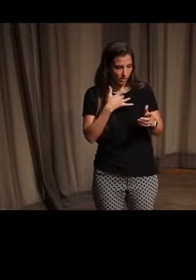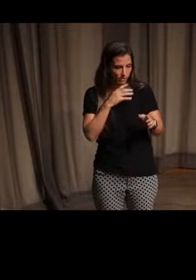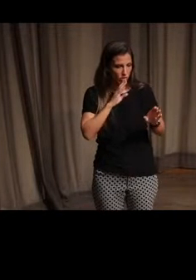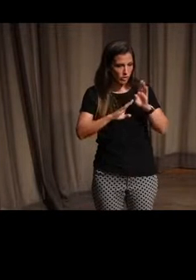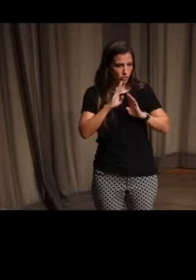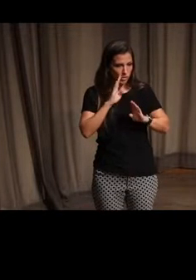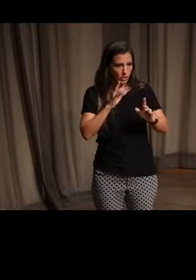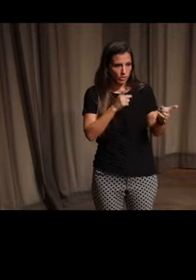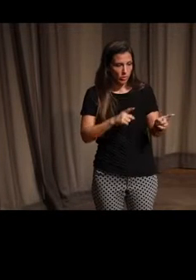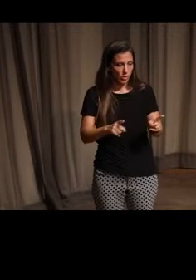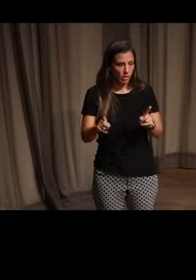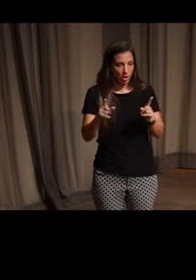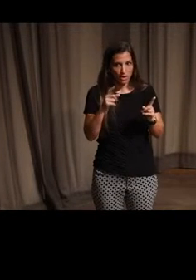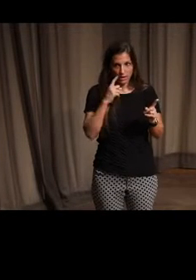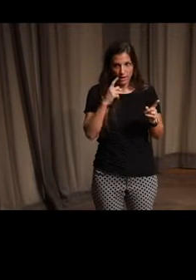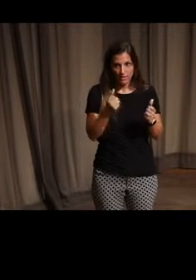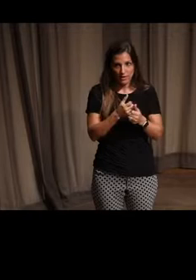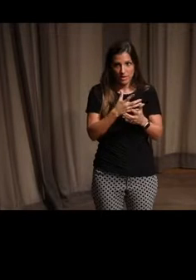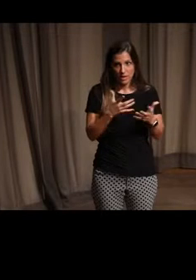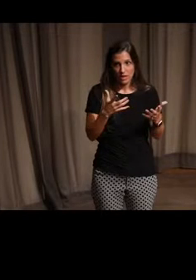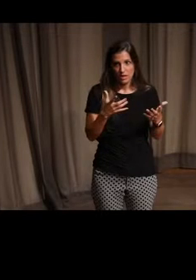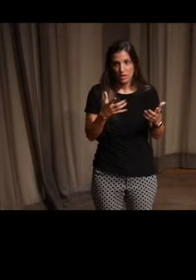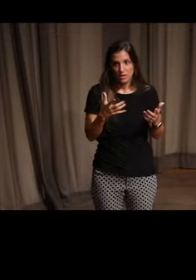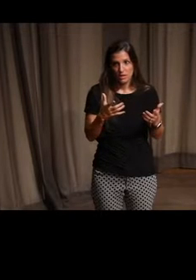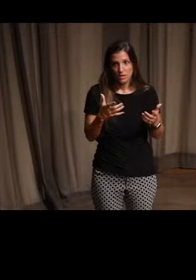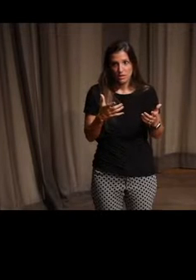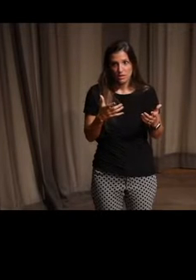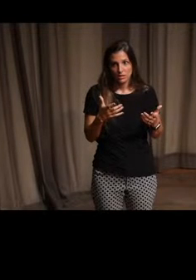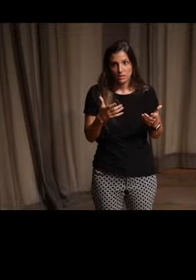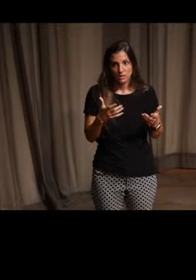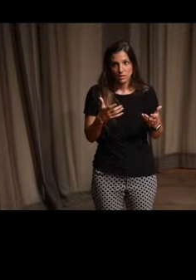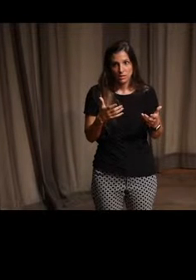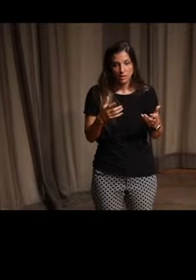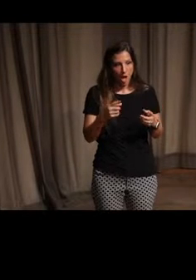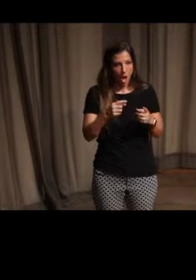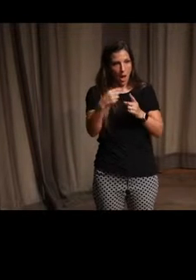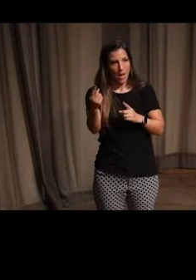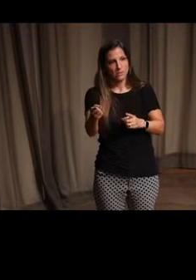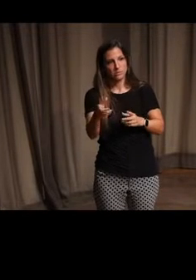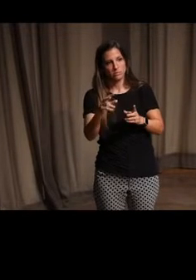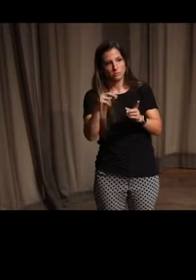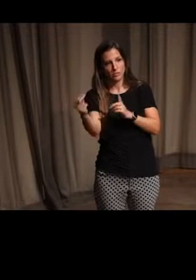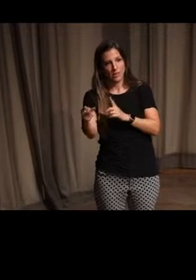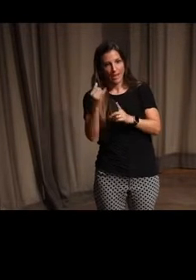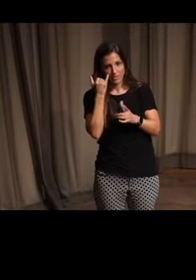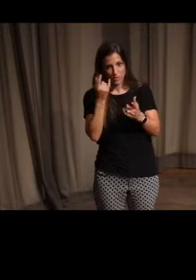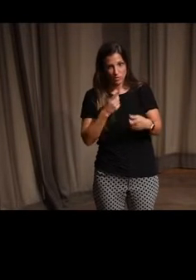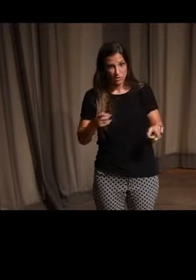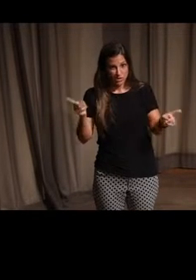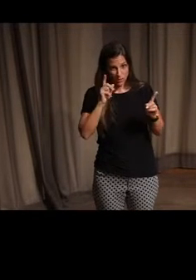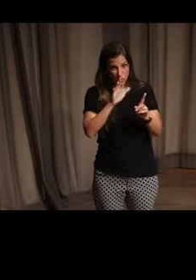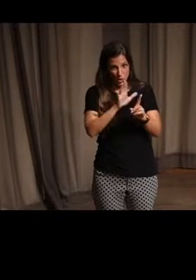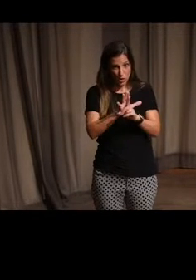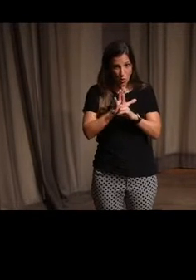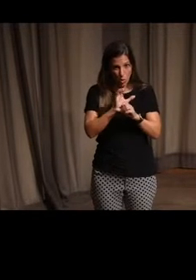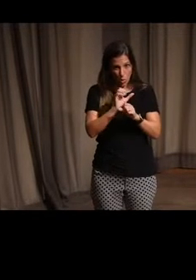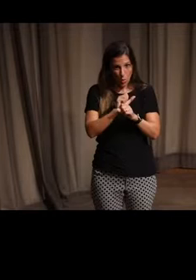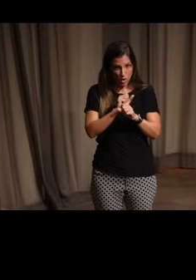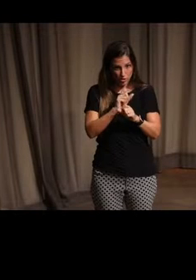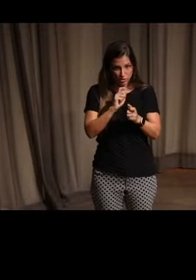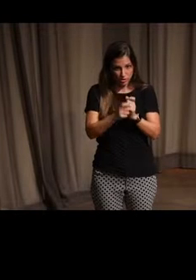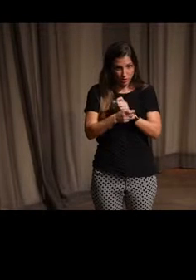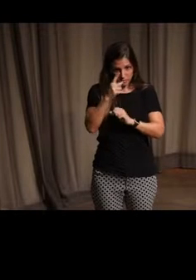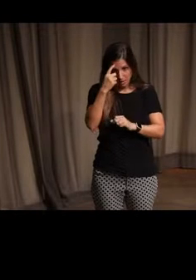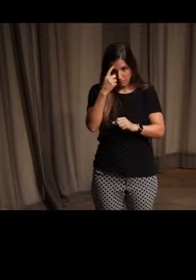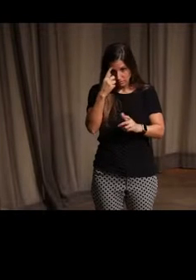frustrated with most conversations that I have with anybody who's on the opposing side. Have you had any success with any of your works in